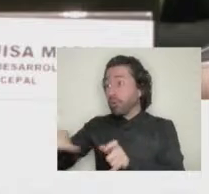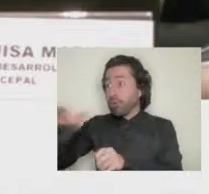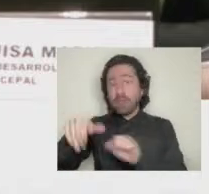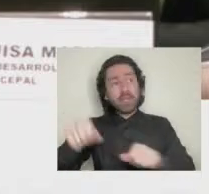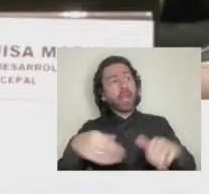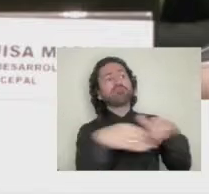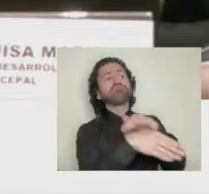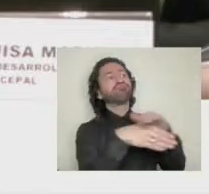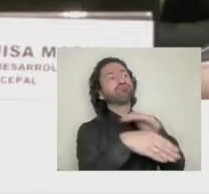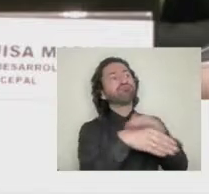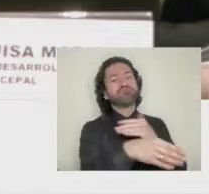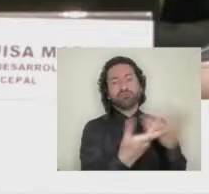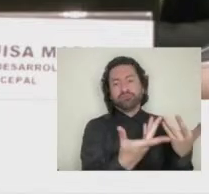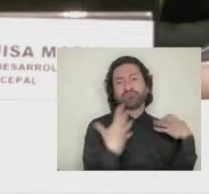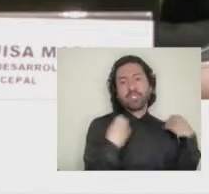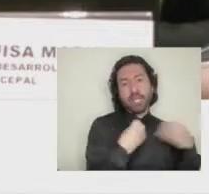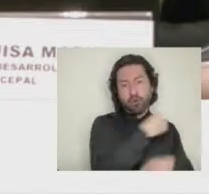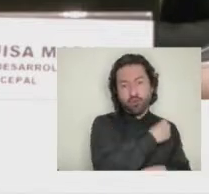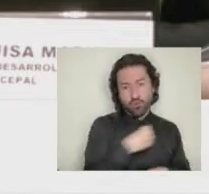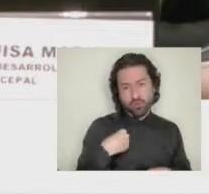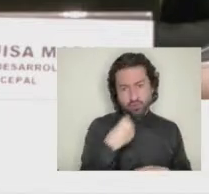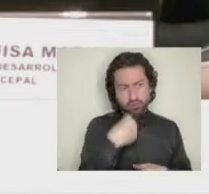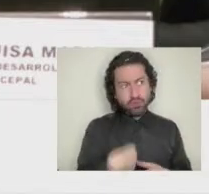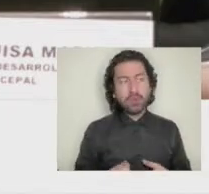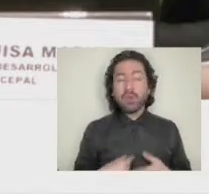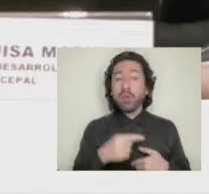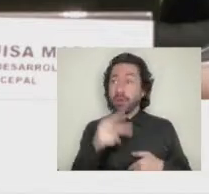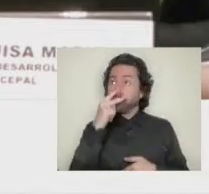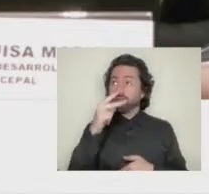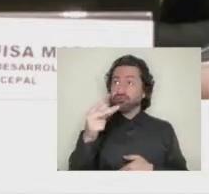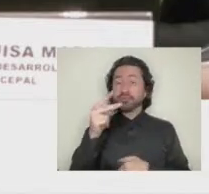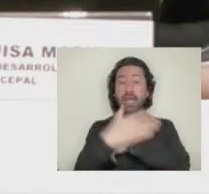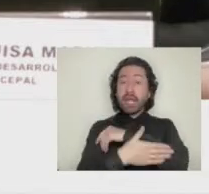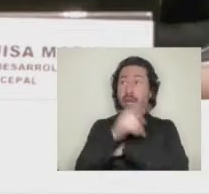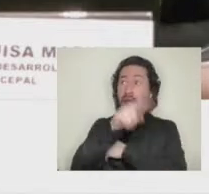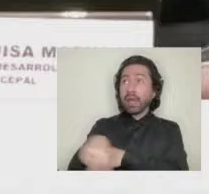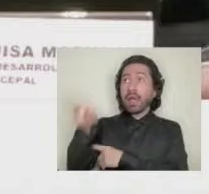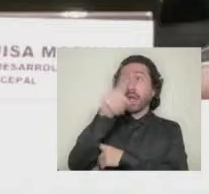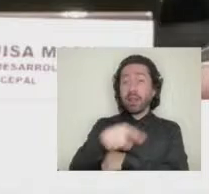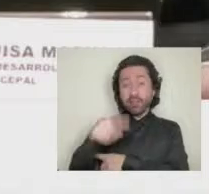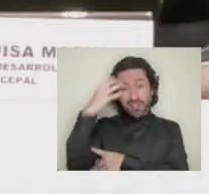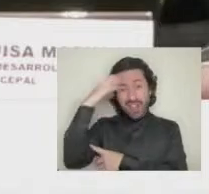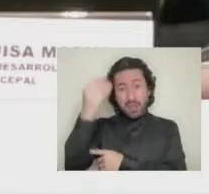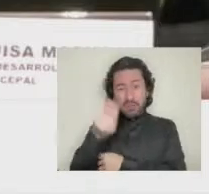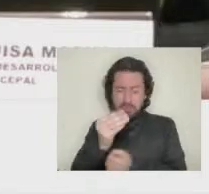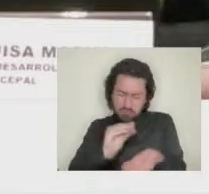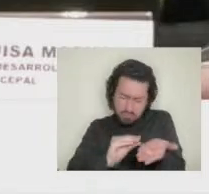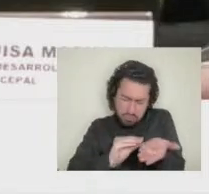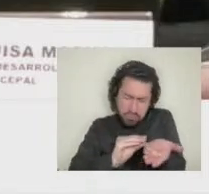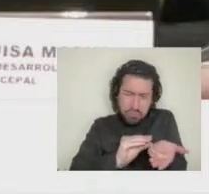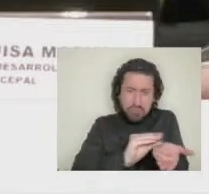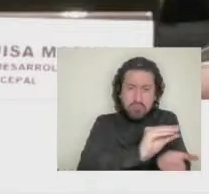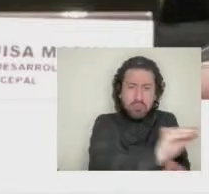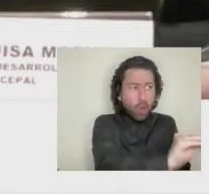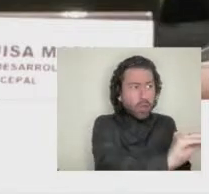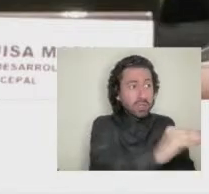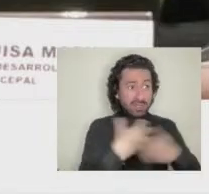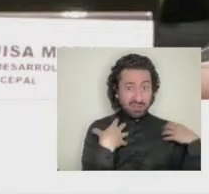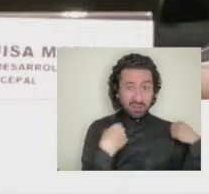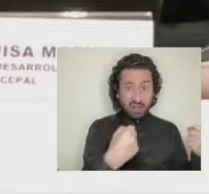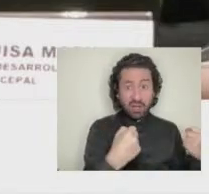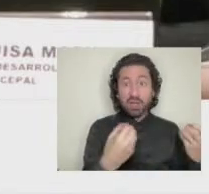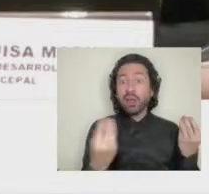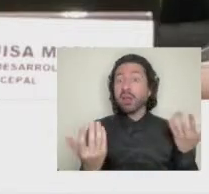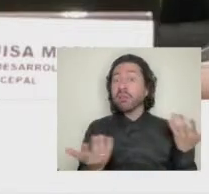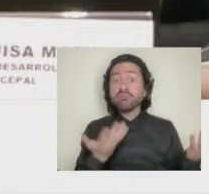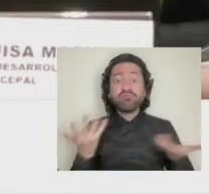financial sustainability of health systems in order to guarantee the health of the population. You see individuals with